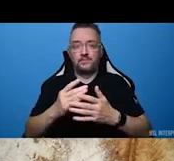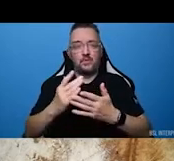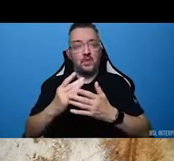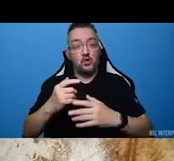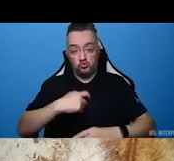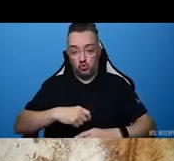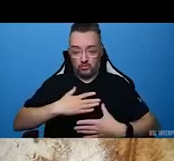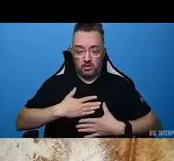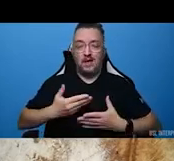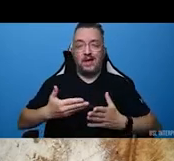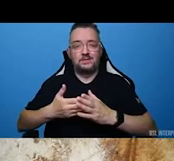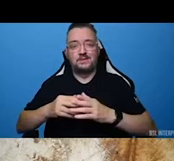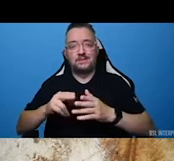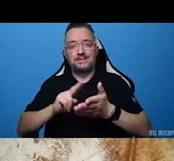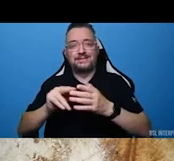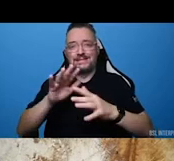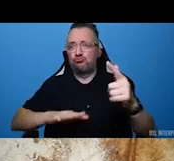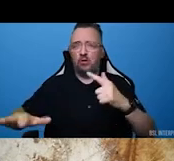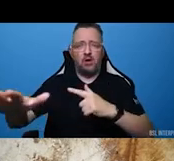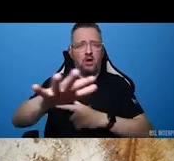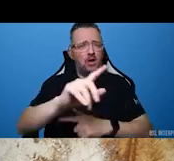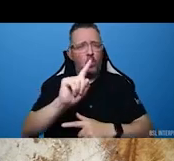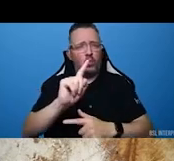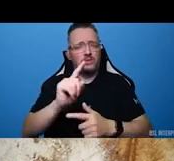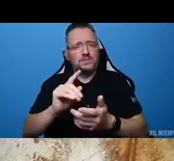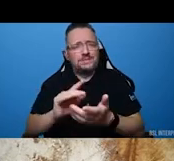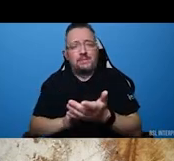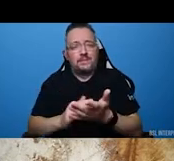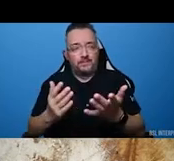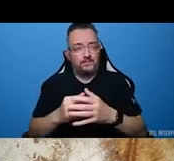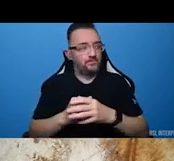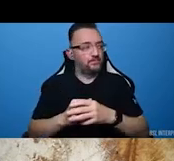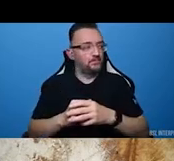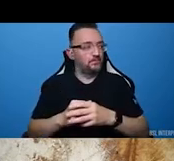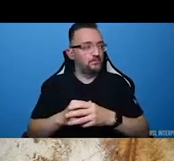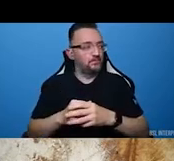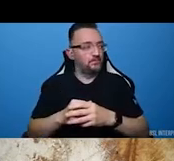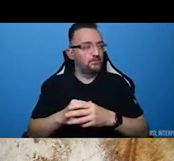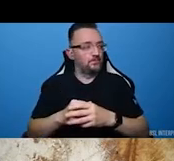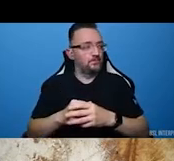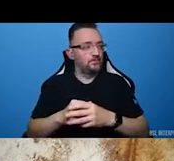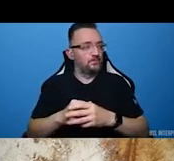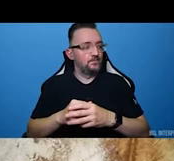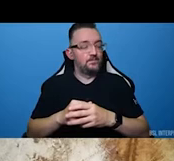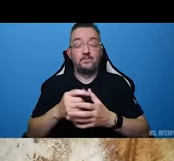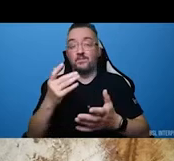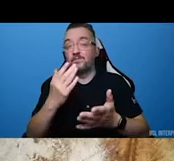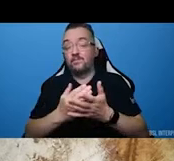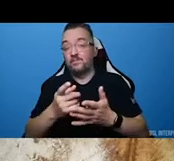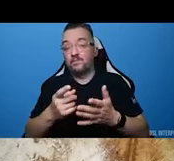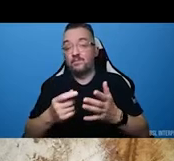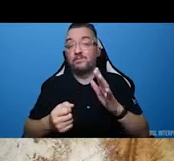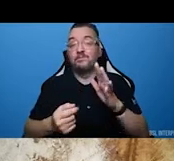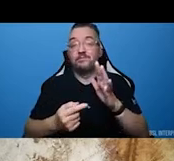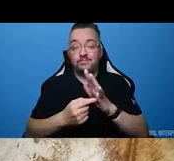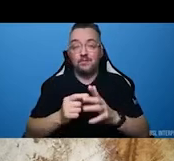within this beautiful blue planet. And it's critically pressing, more so in